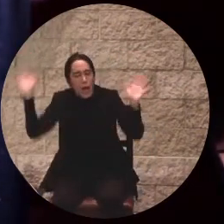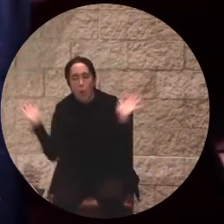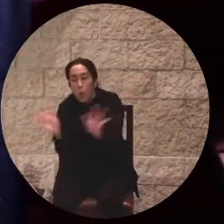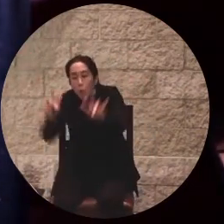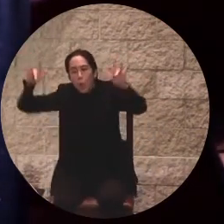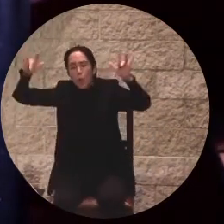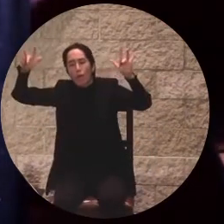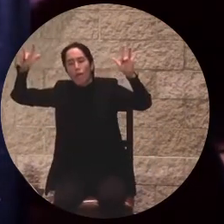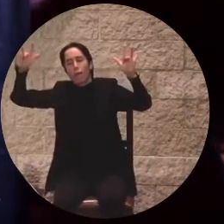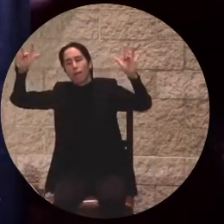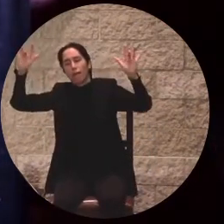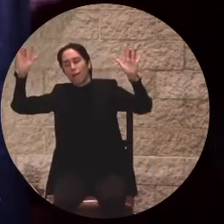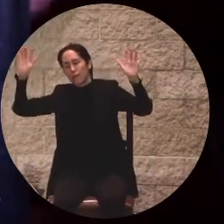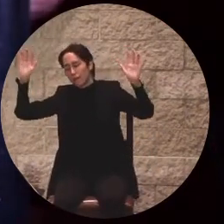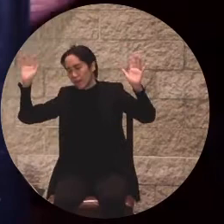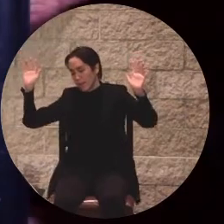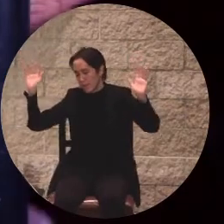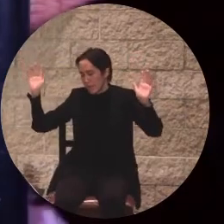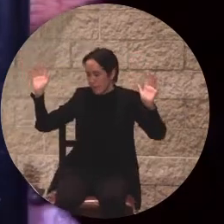white.